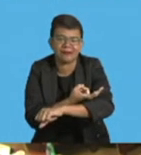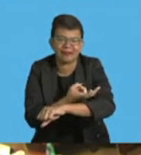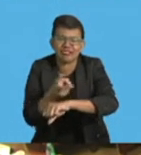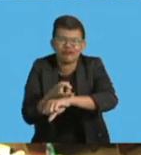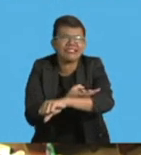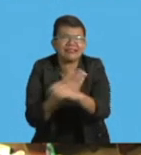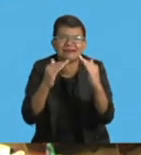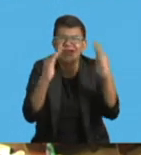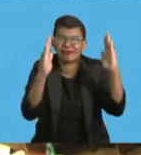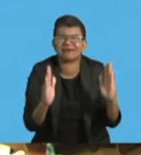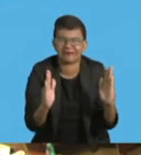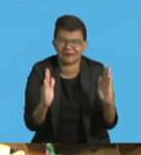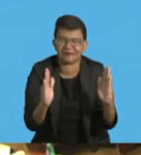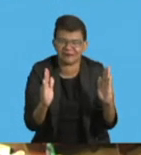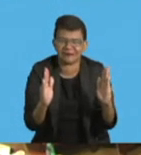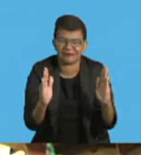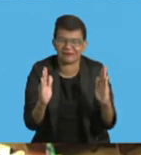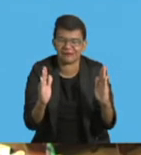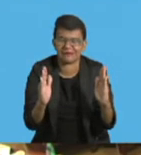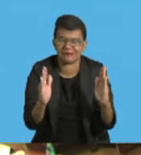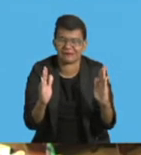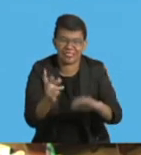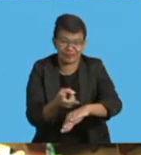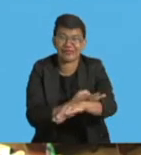some strong things have been said that